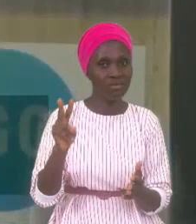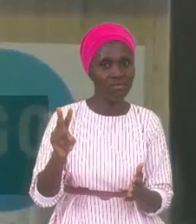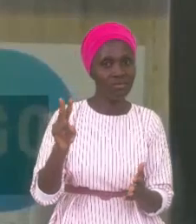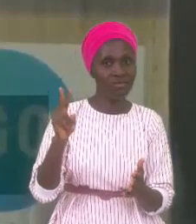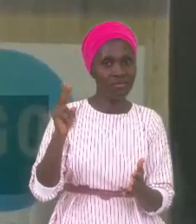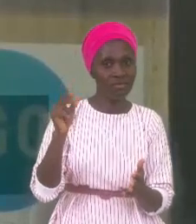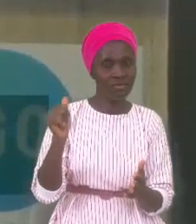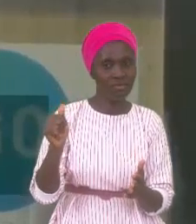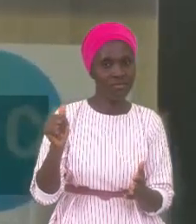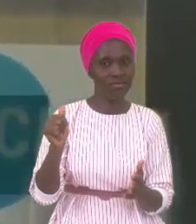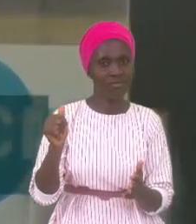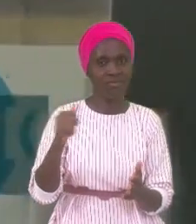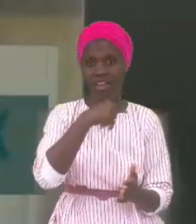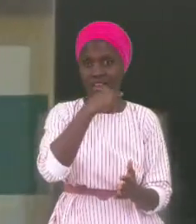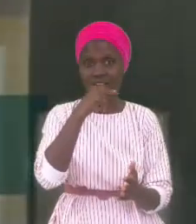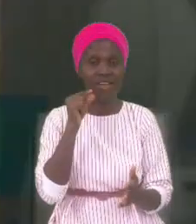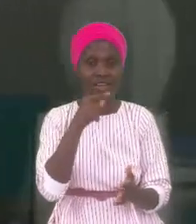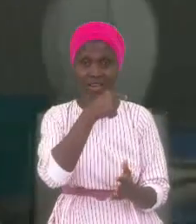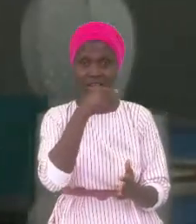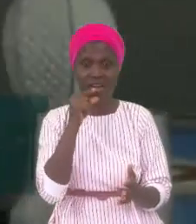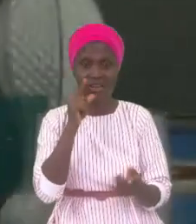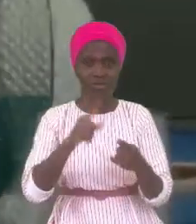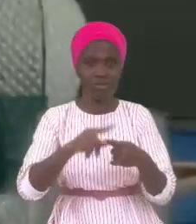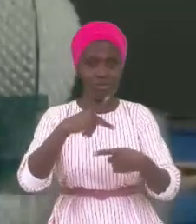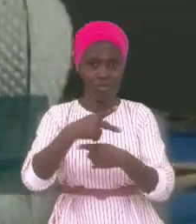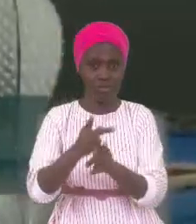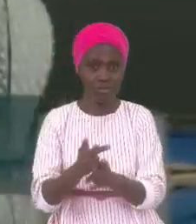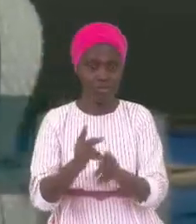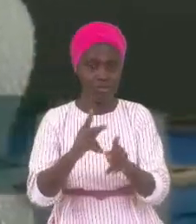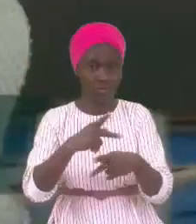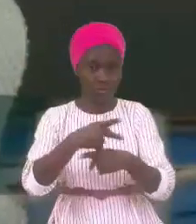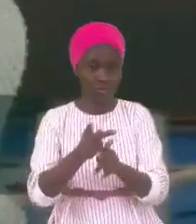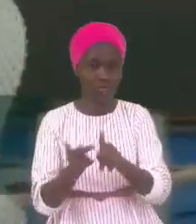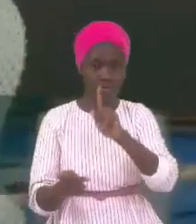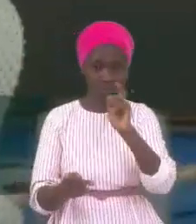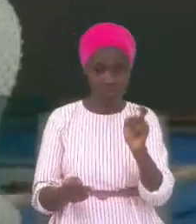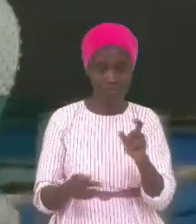me and my vineyard. In verse 4, it tells